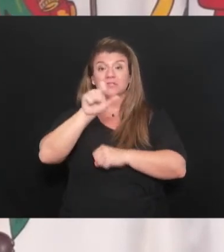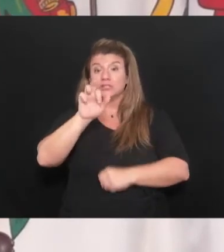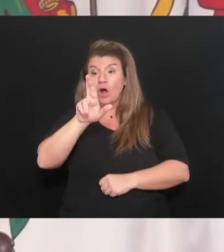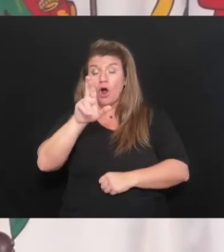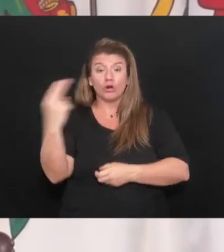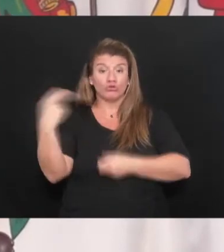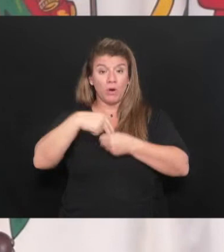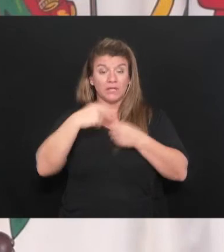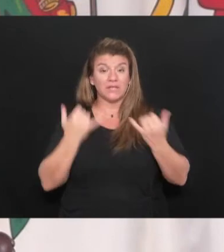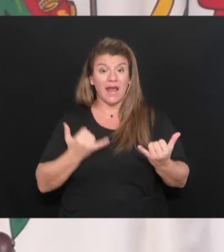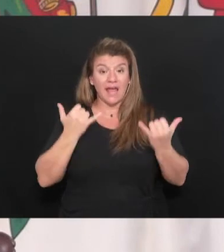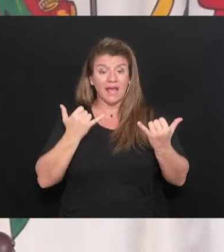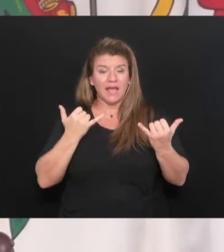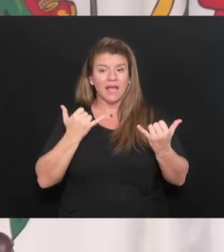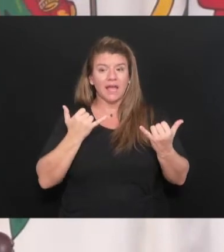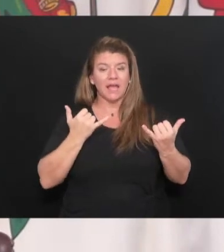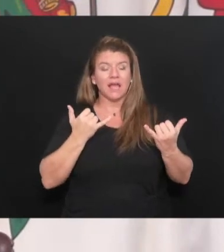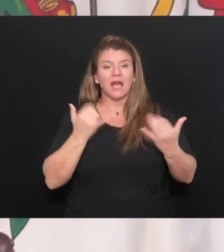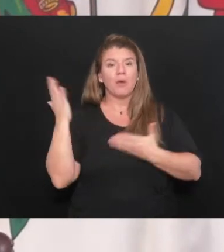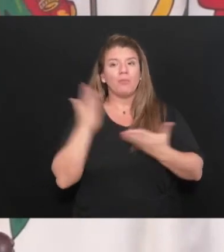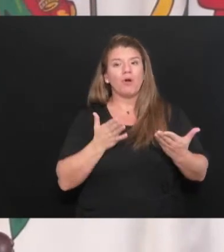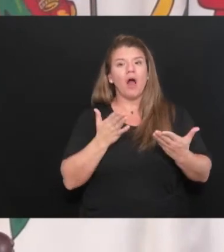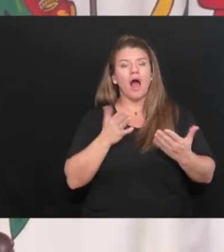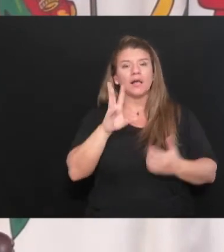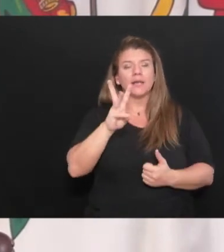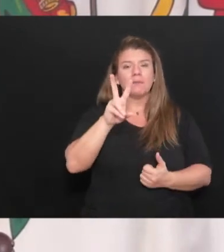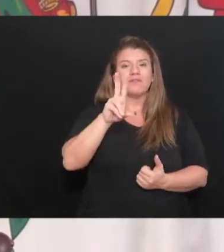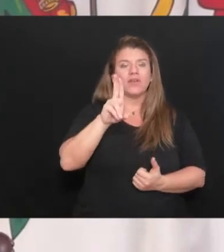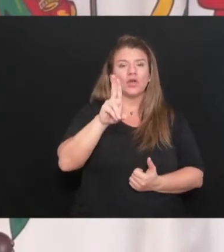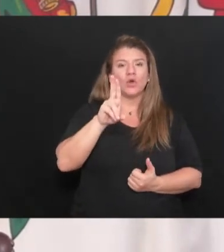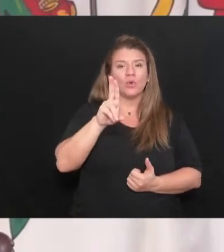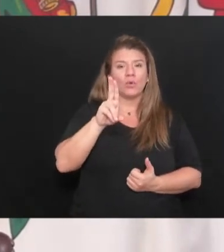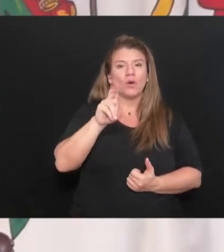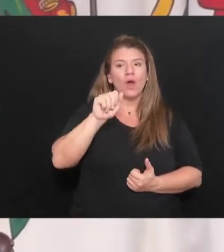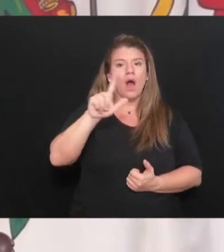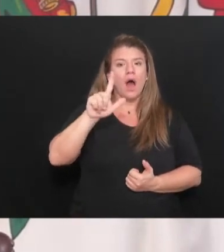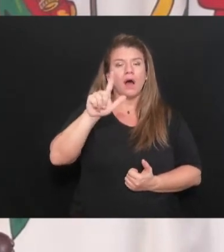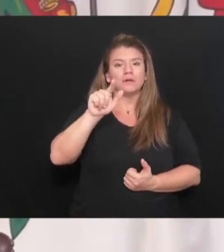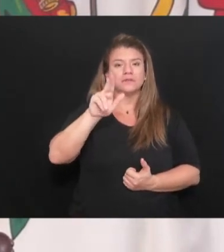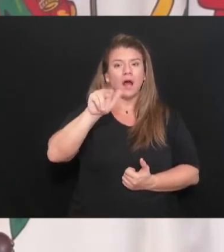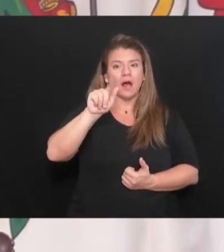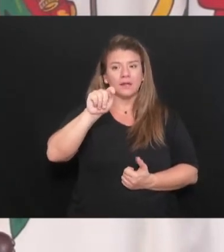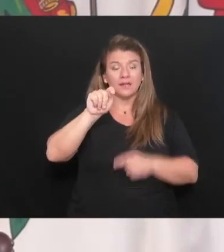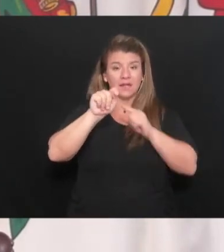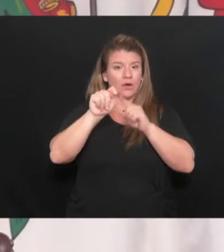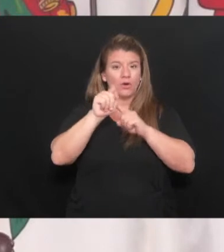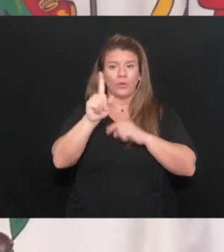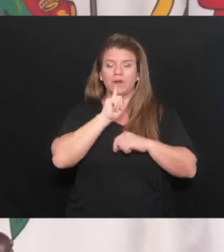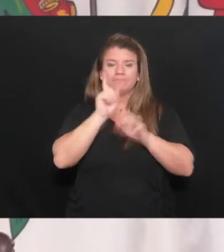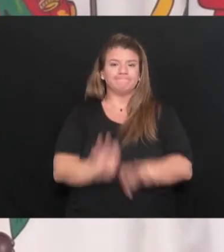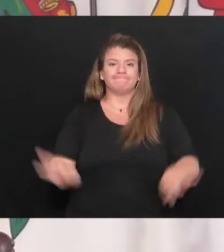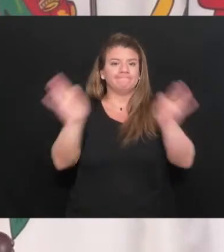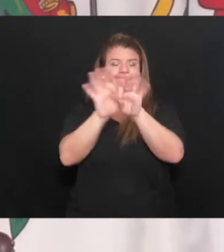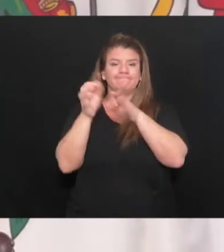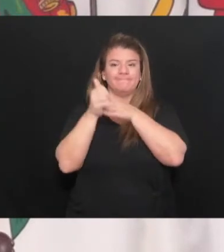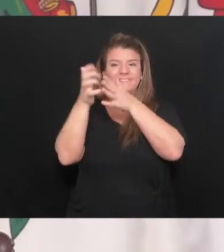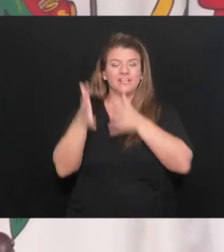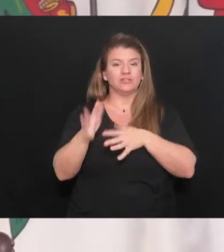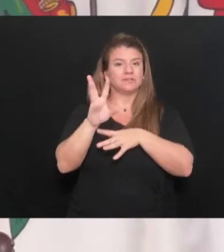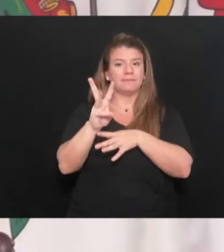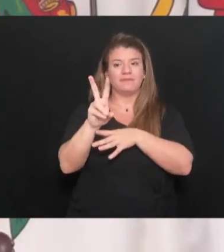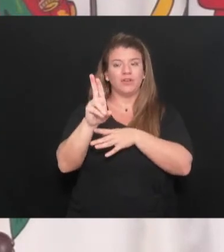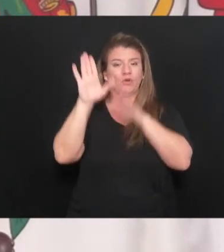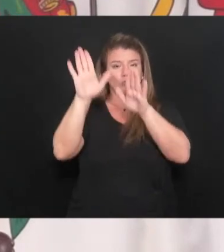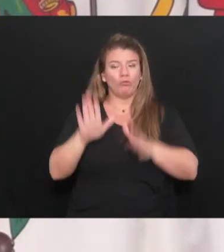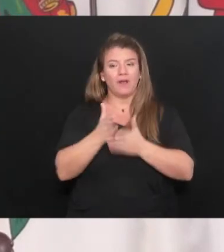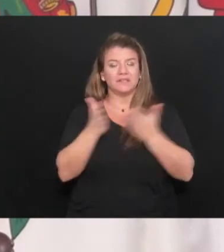us today. Rob Alsop from WVU, you know, one of the key leaders in WVU, and all the great